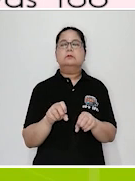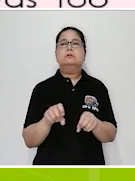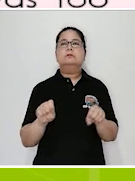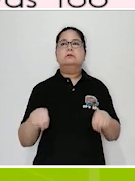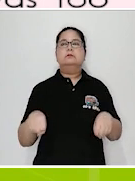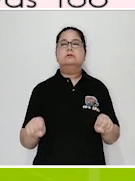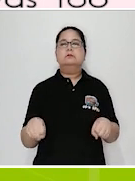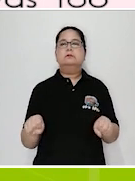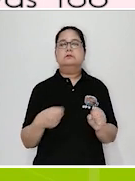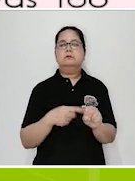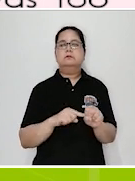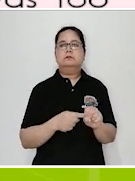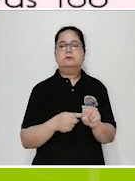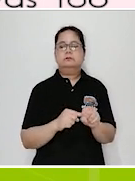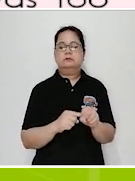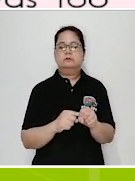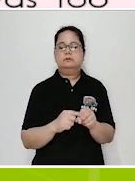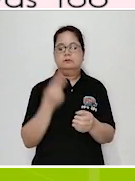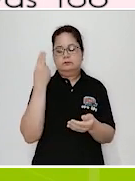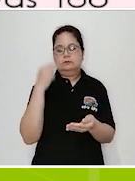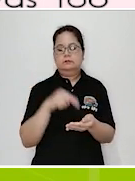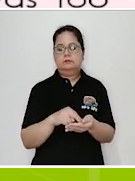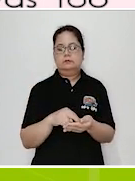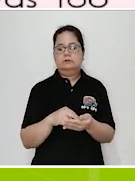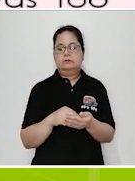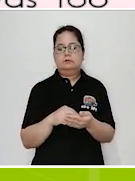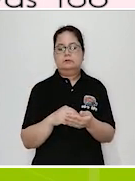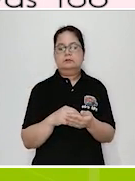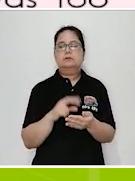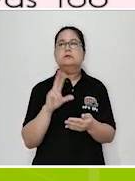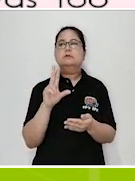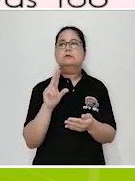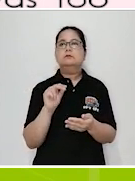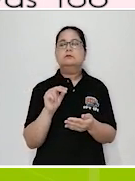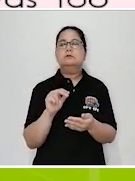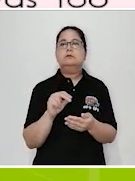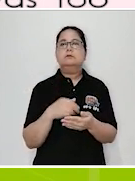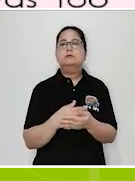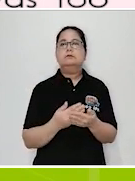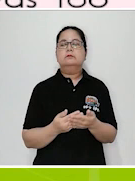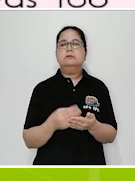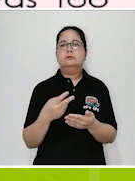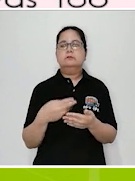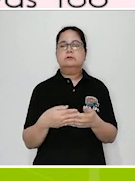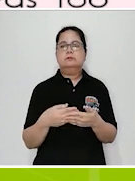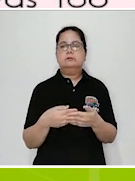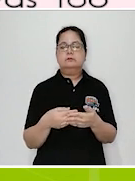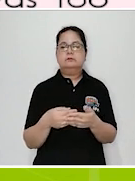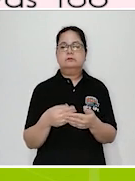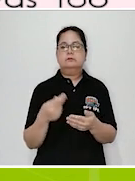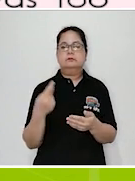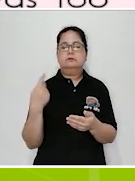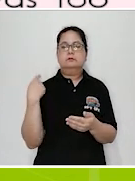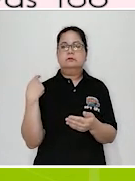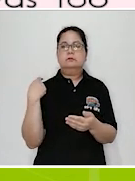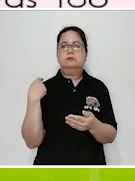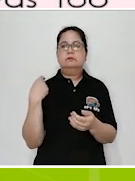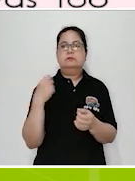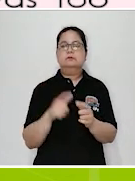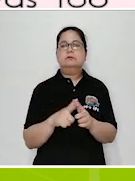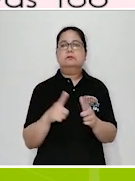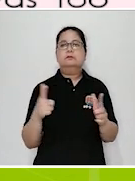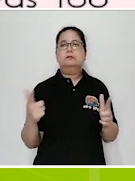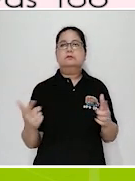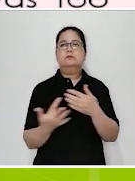started down the ramp, he noticed something that he had not seen before. There was a large